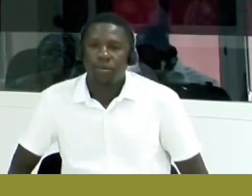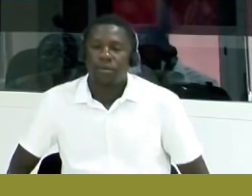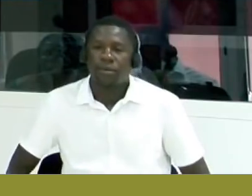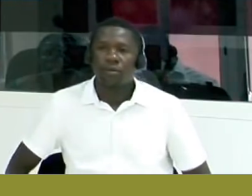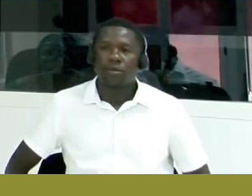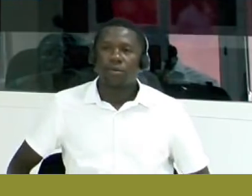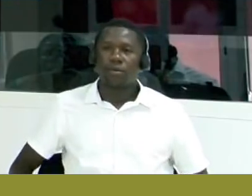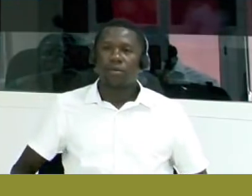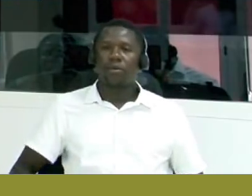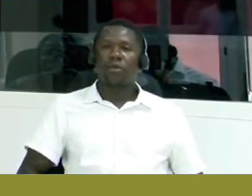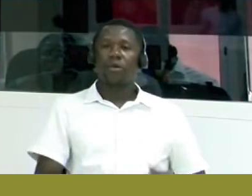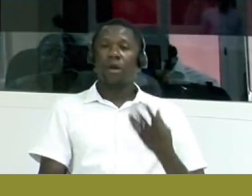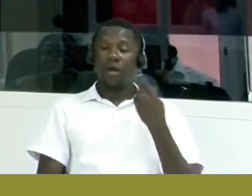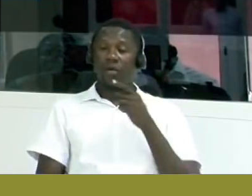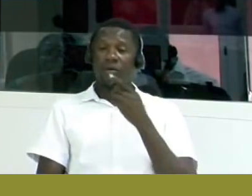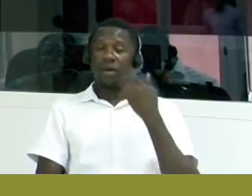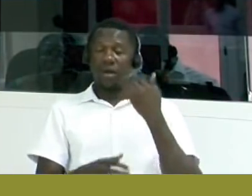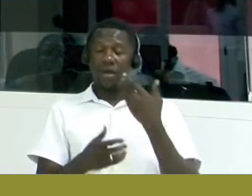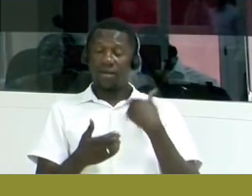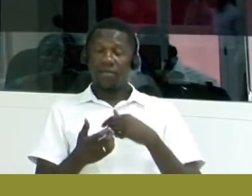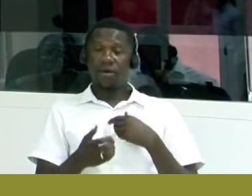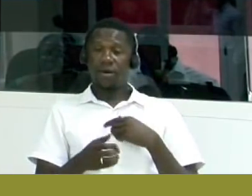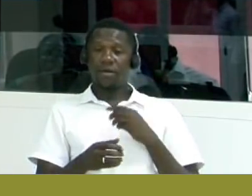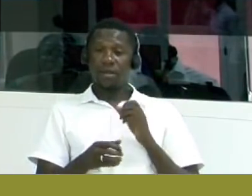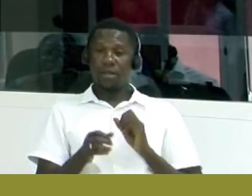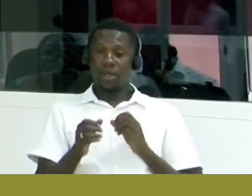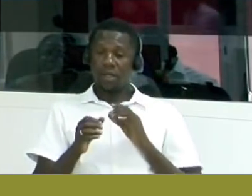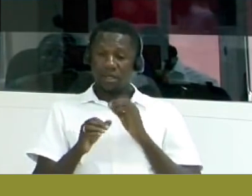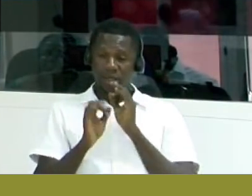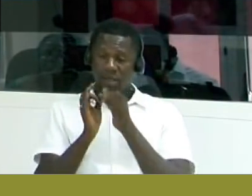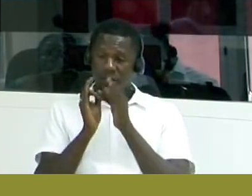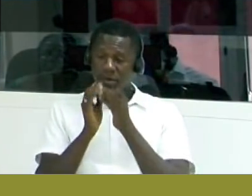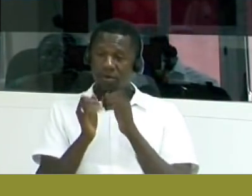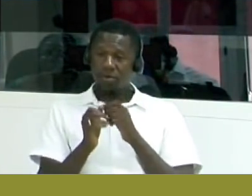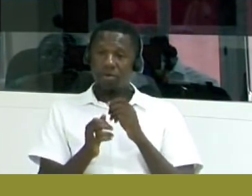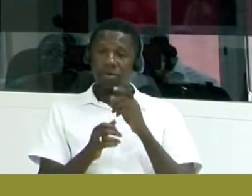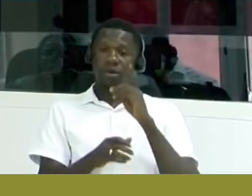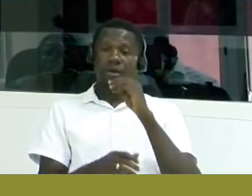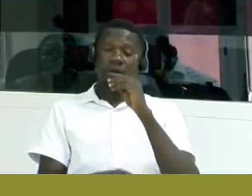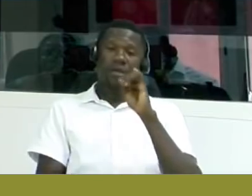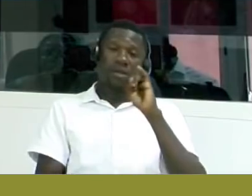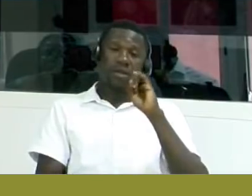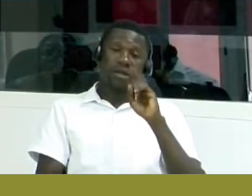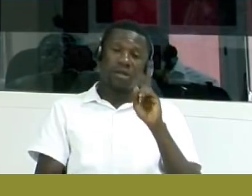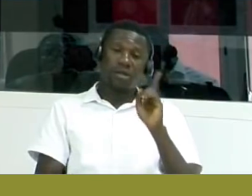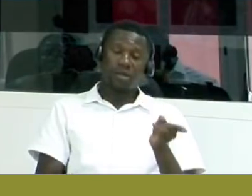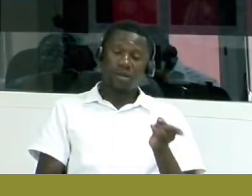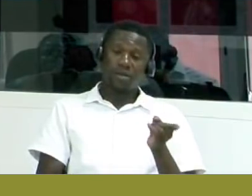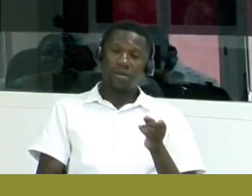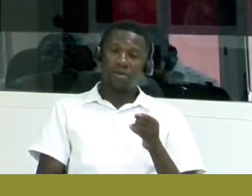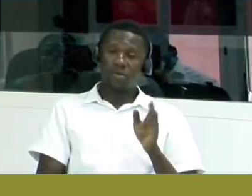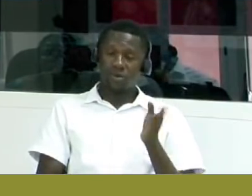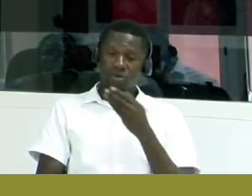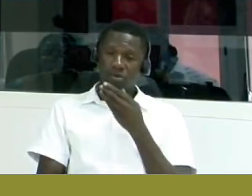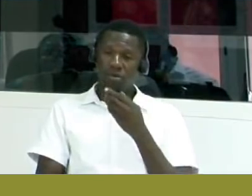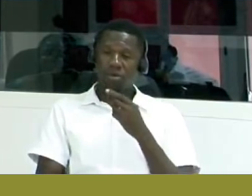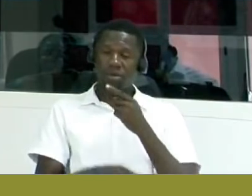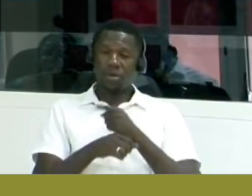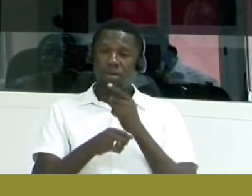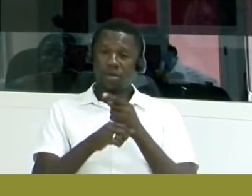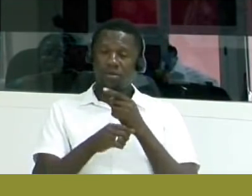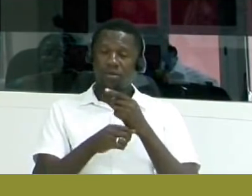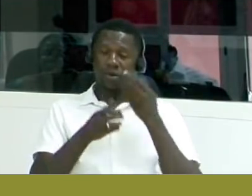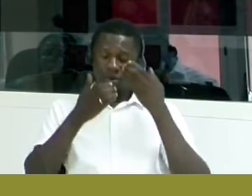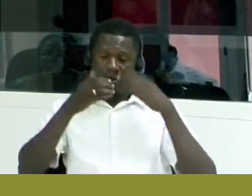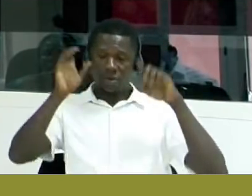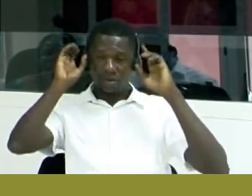Have you ever authorized the deputy IGP to go to the Gambia College for a meeting? Not that I